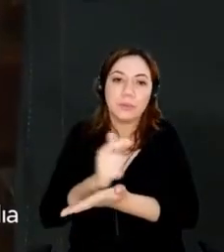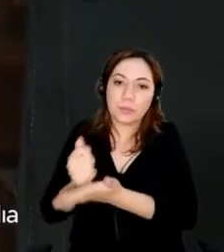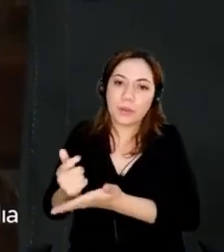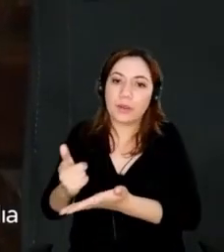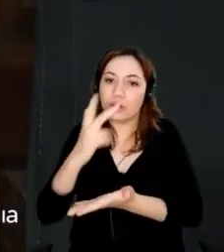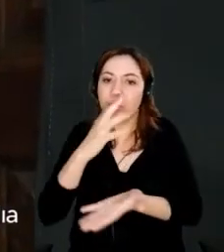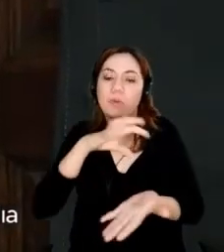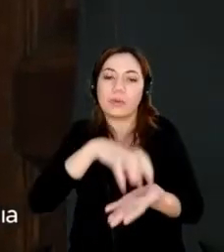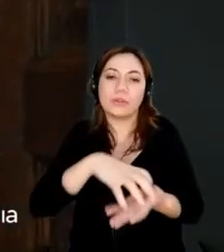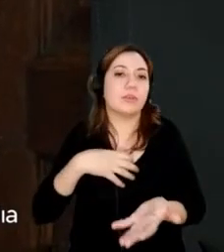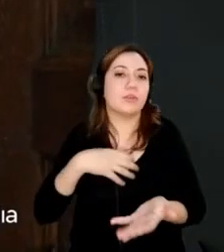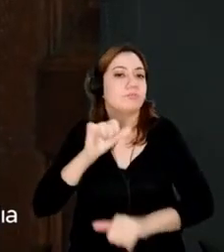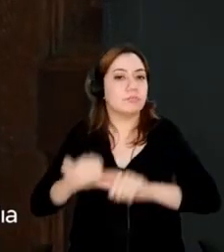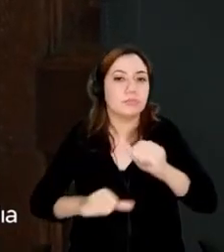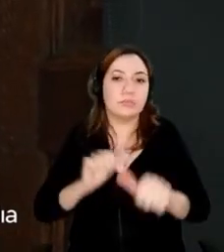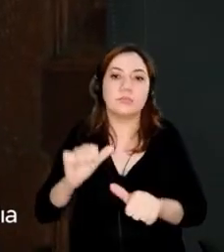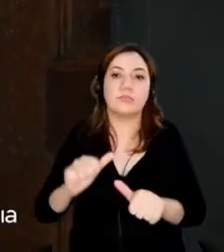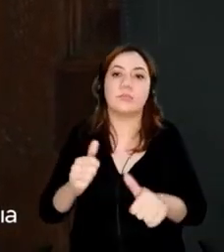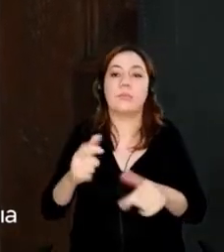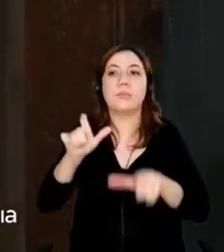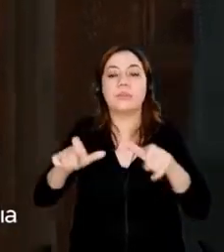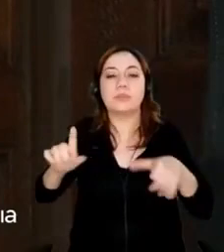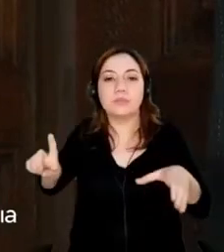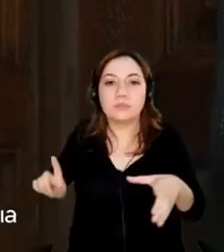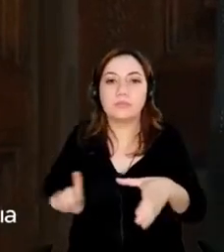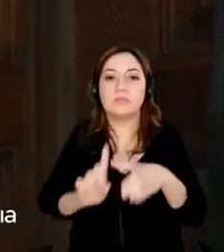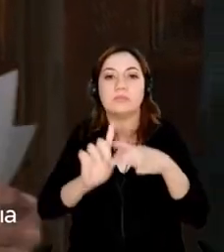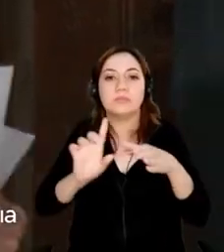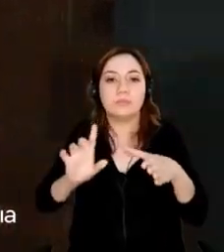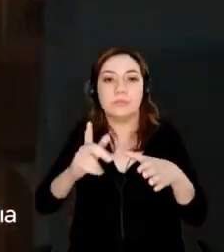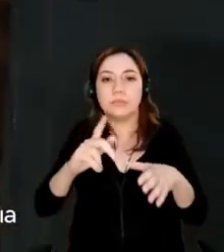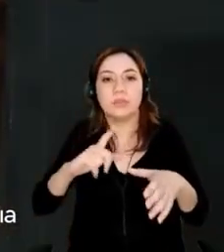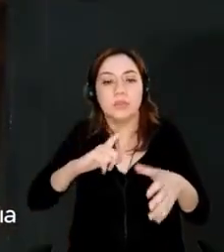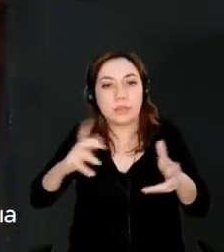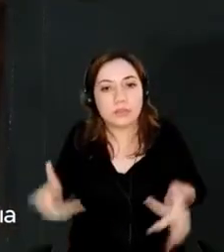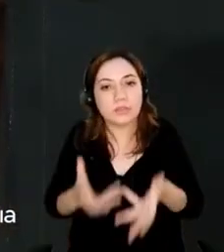with incentives, rewards, and loyalty.